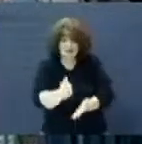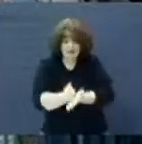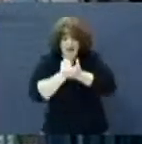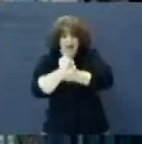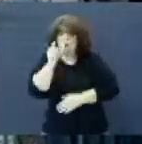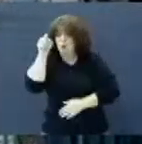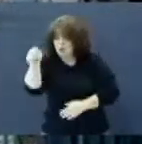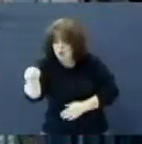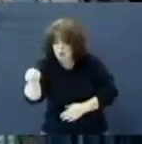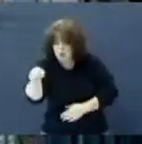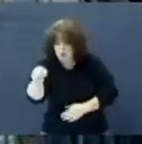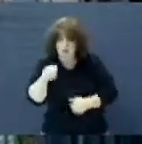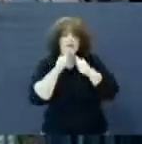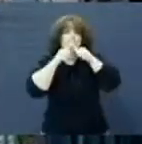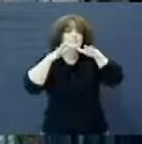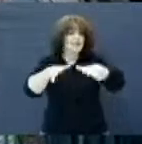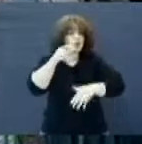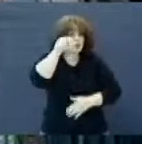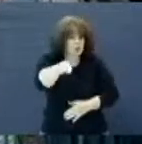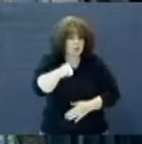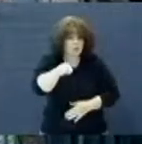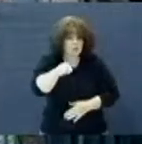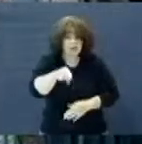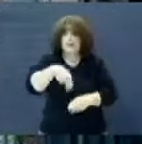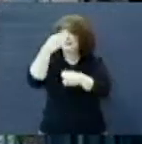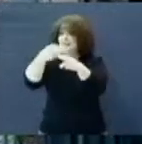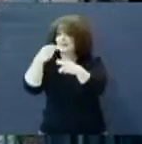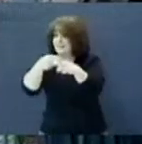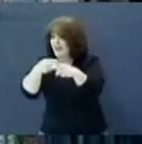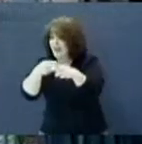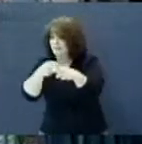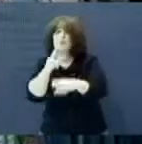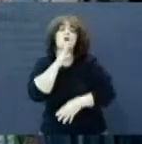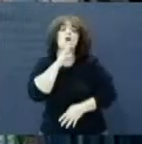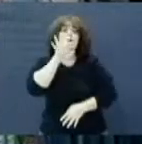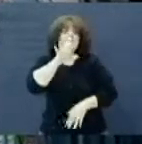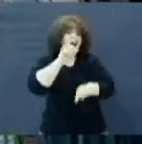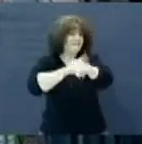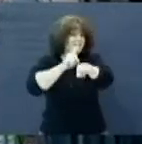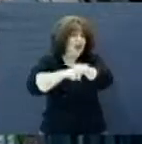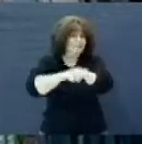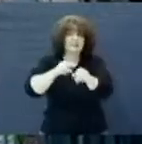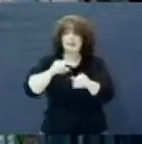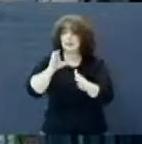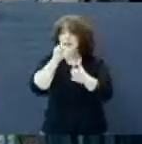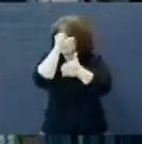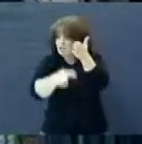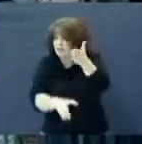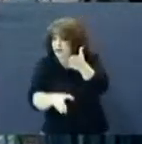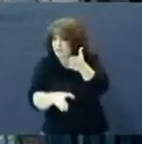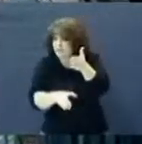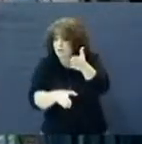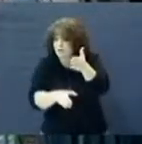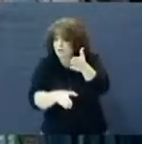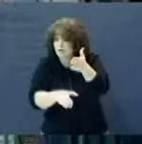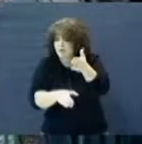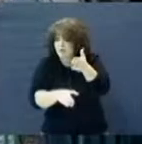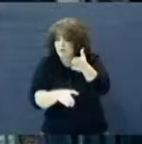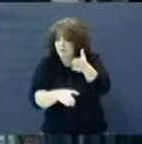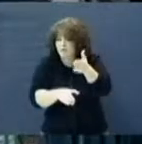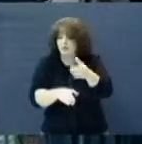help you, and bless you, and his name's mentioned 5 times in this chapter, and his name is Yahweh, or